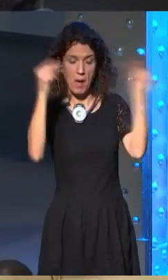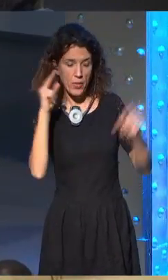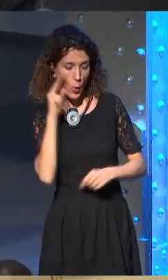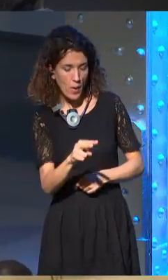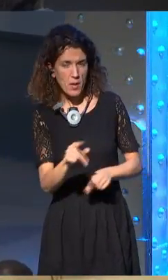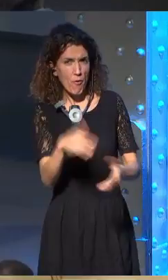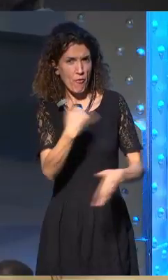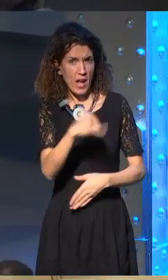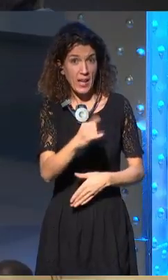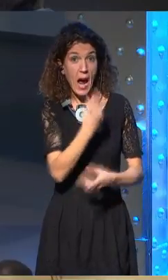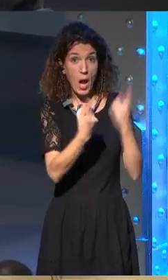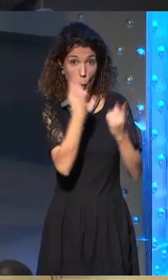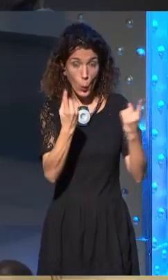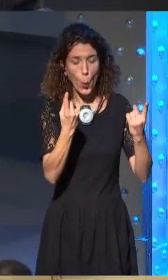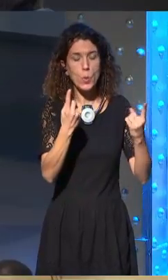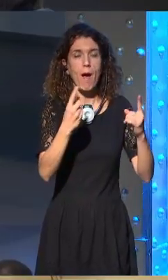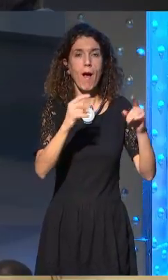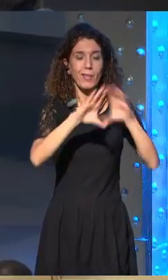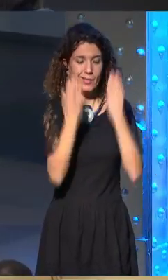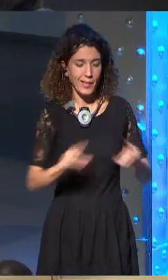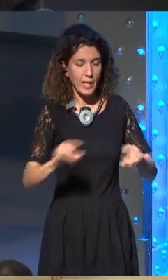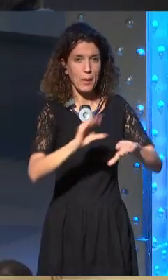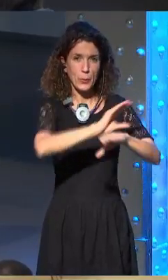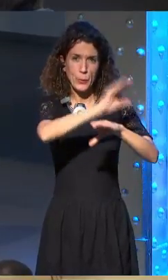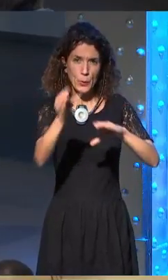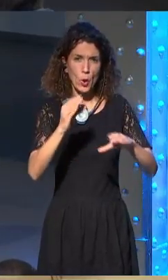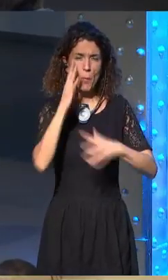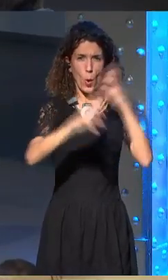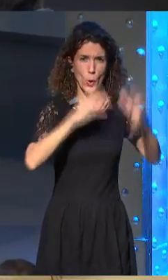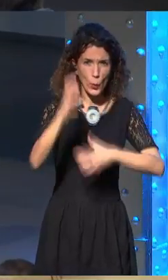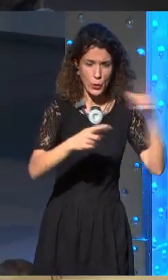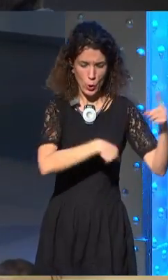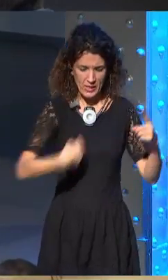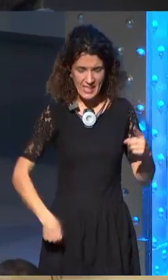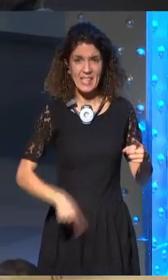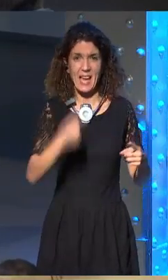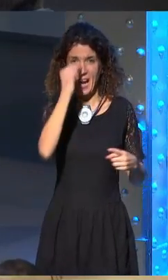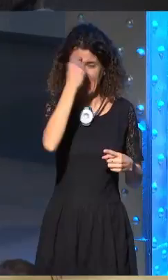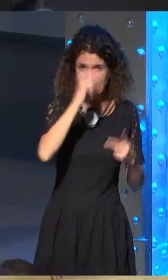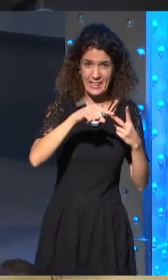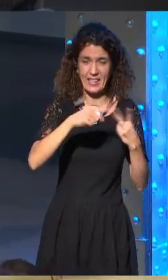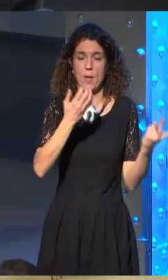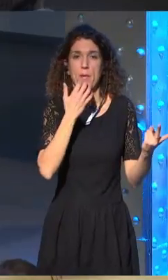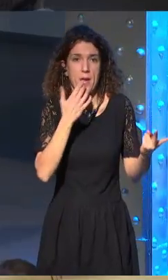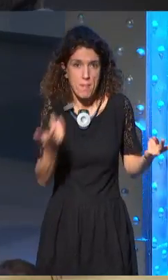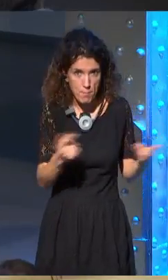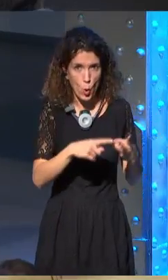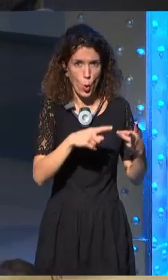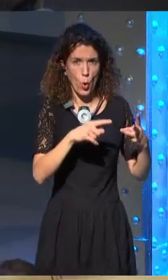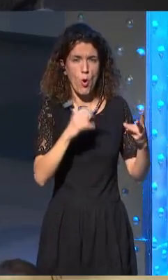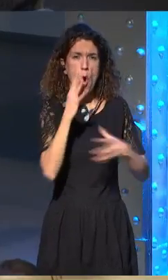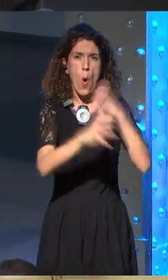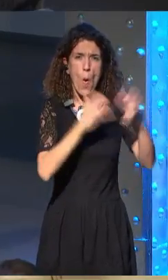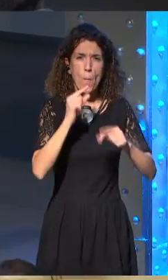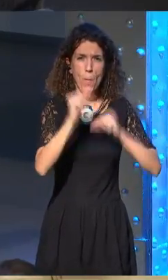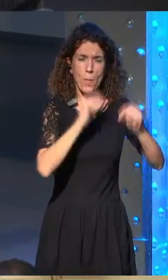covered in pollution in eastern China and India. I would think that there are kids that live in some of these countries that if you asked